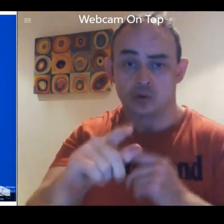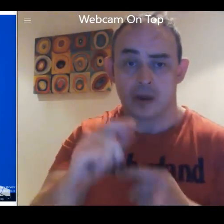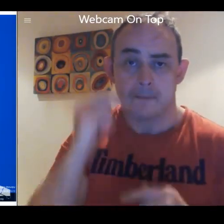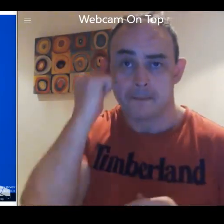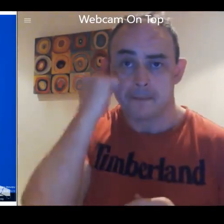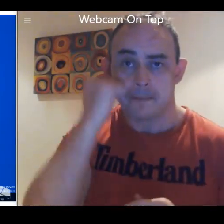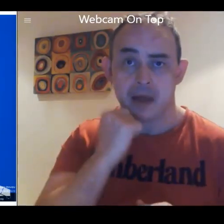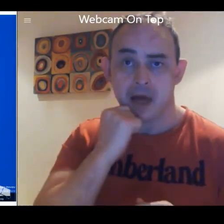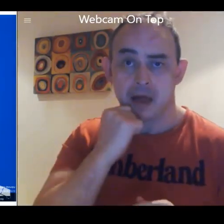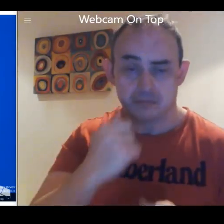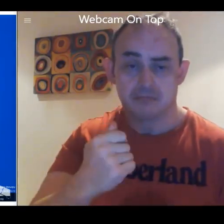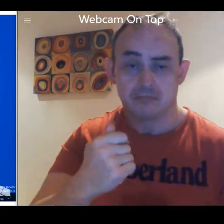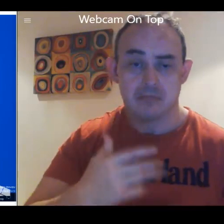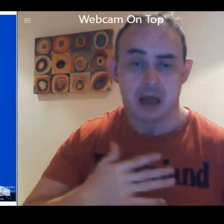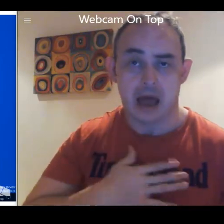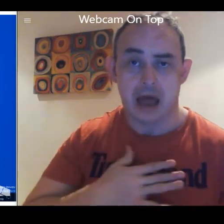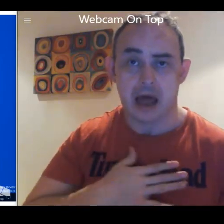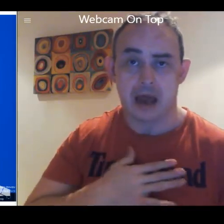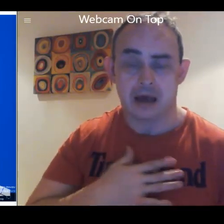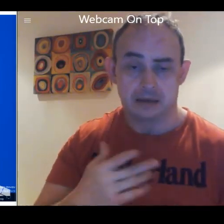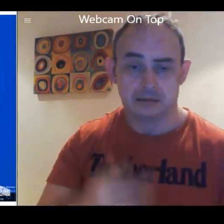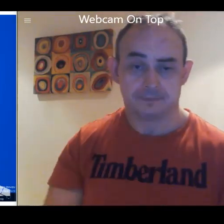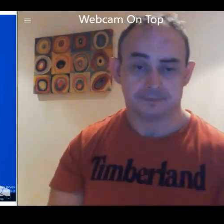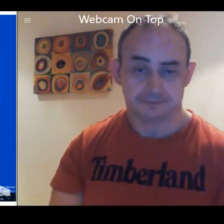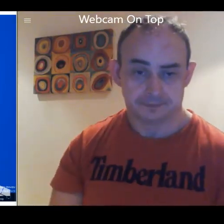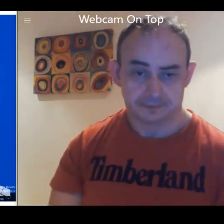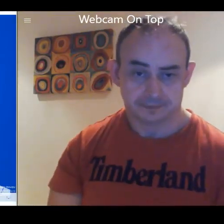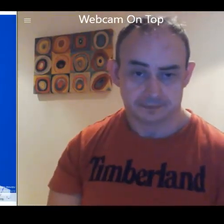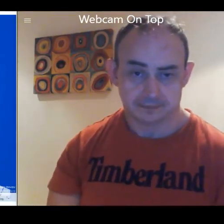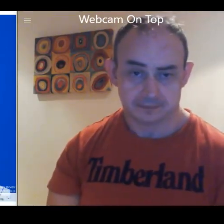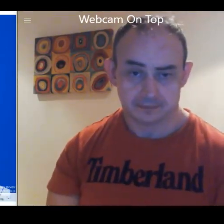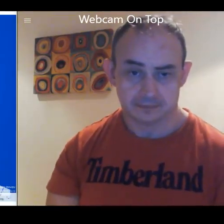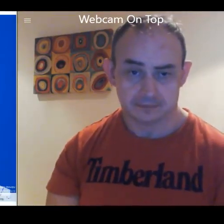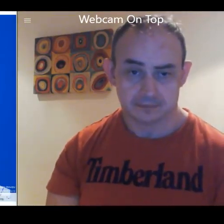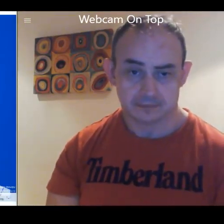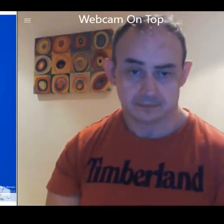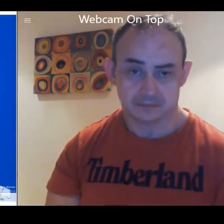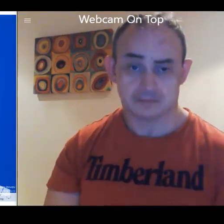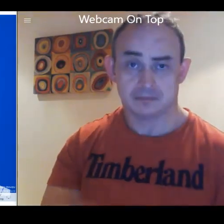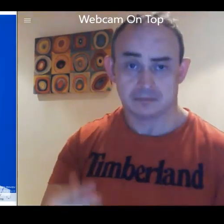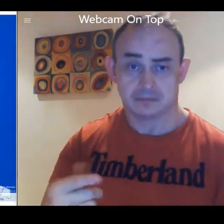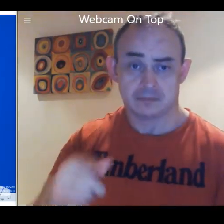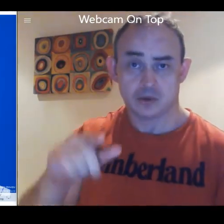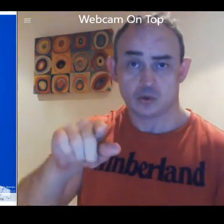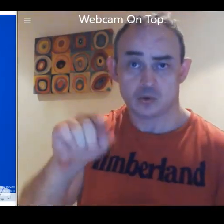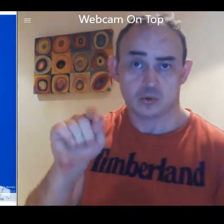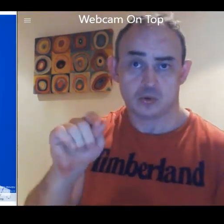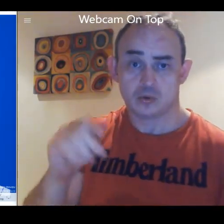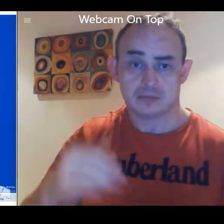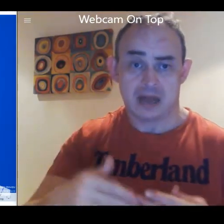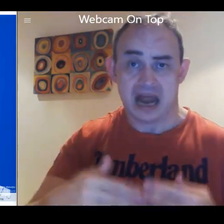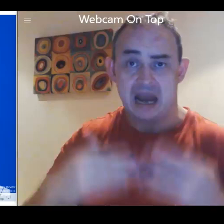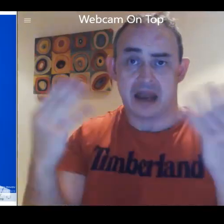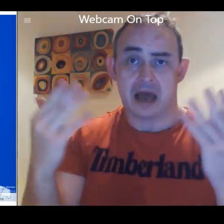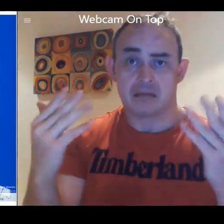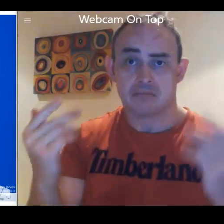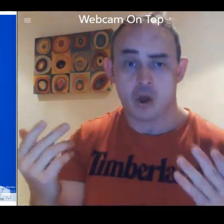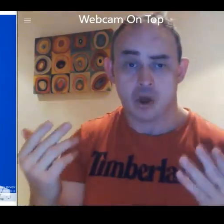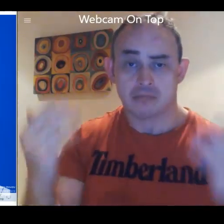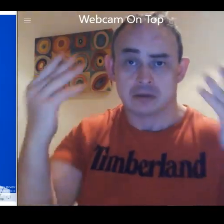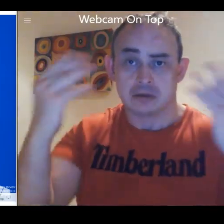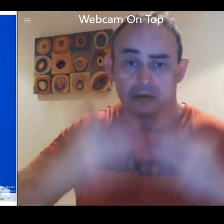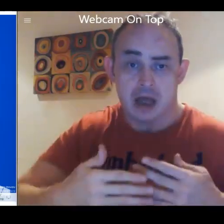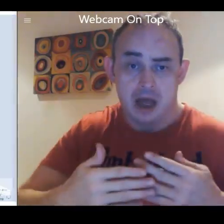a drop-down menu which has the option for dark, light and custom. We select lights here. Not only do apps change, but the taskbar, start